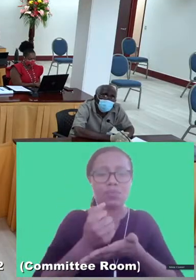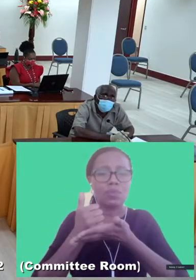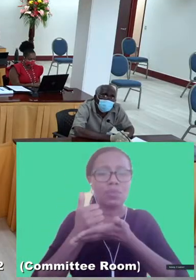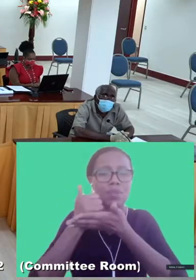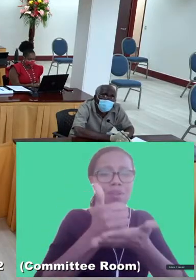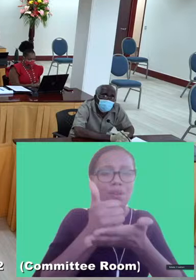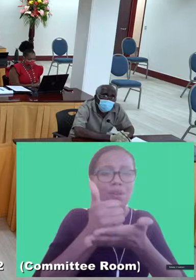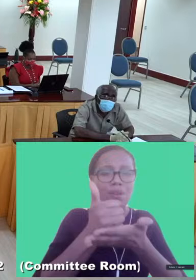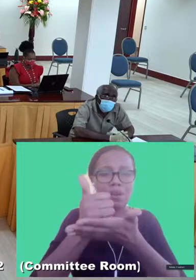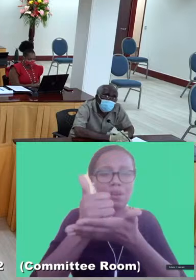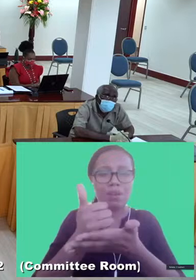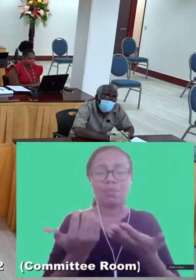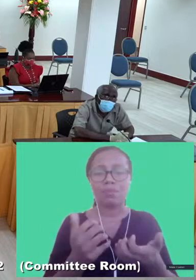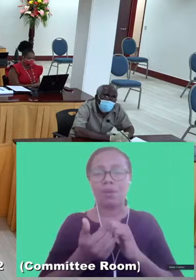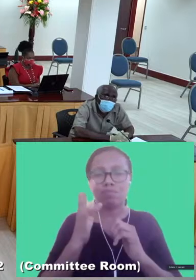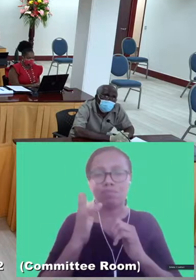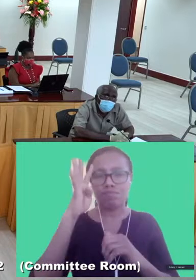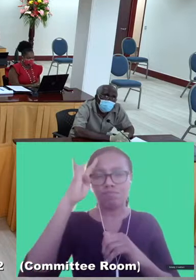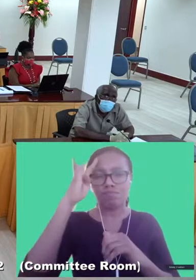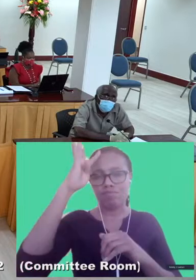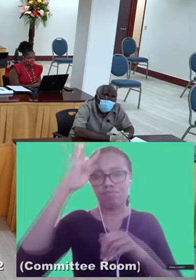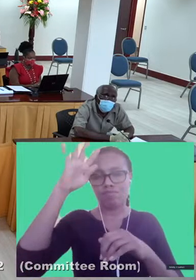Thank you, Madam Deputy Chair.